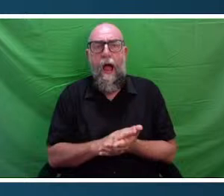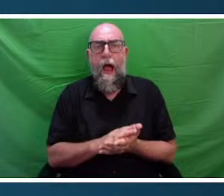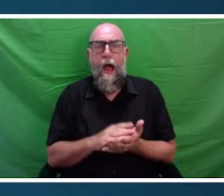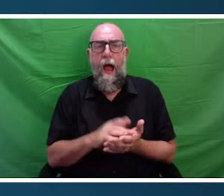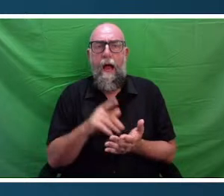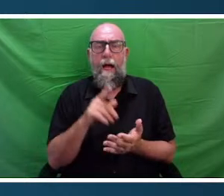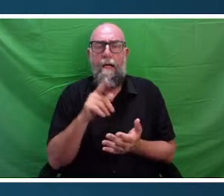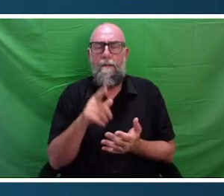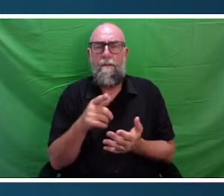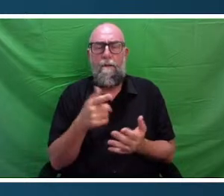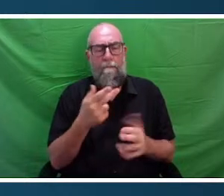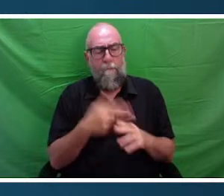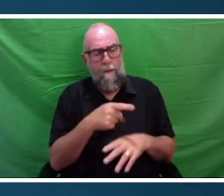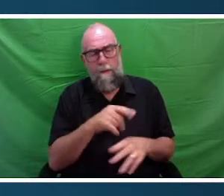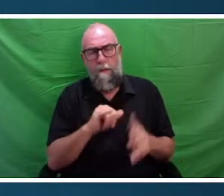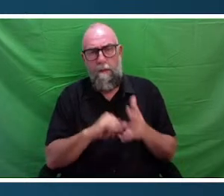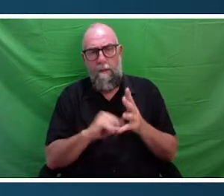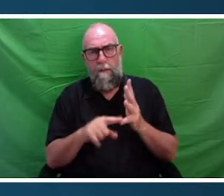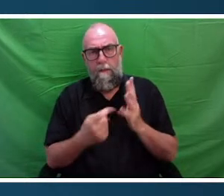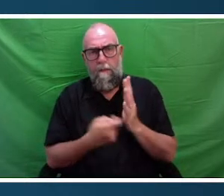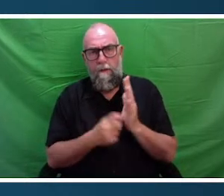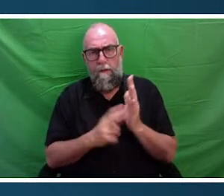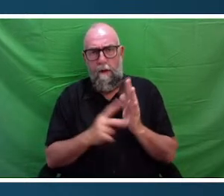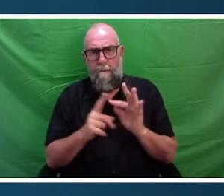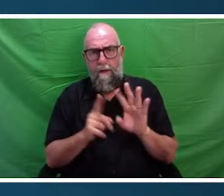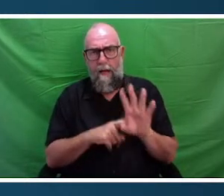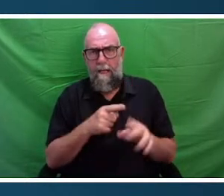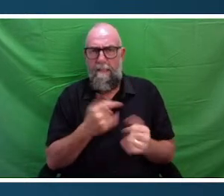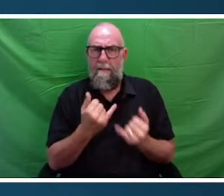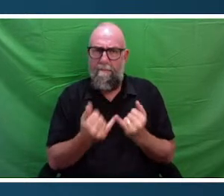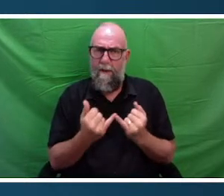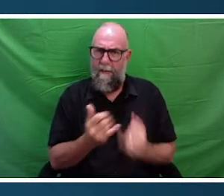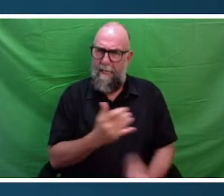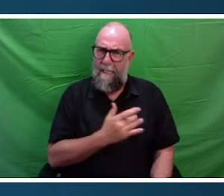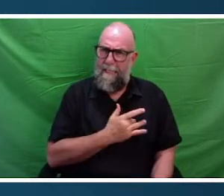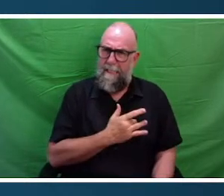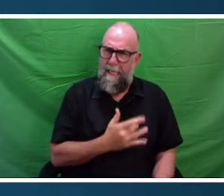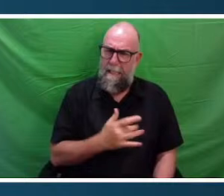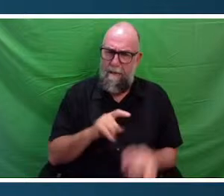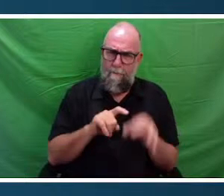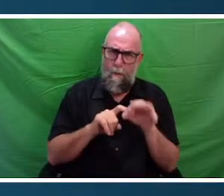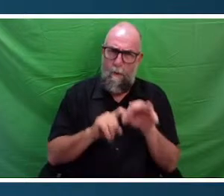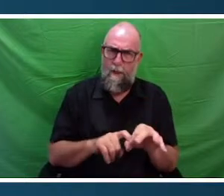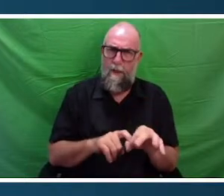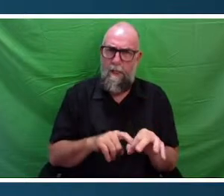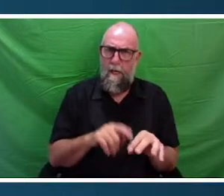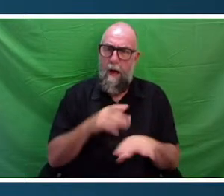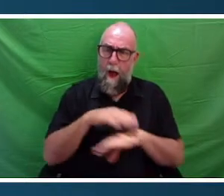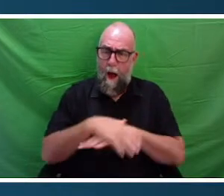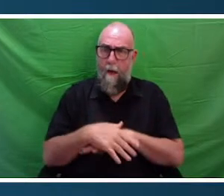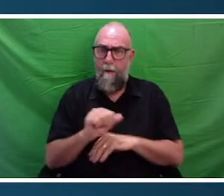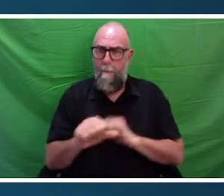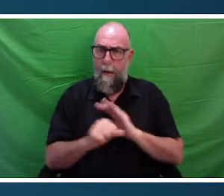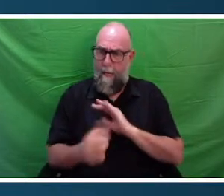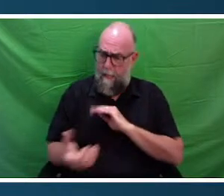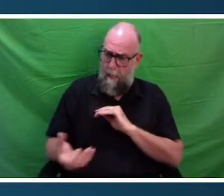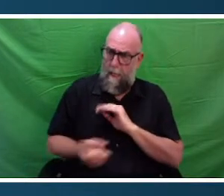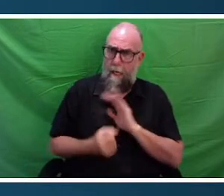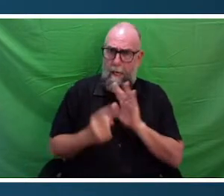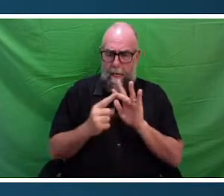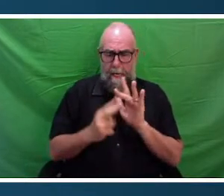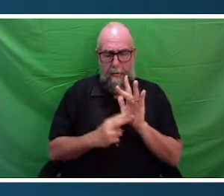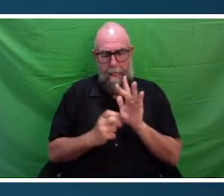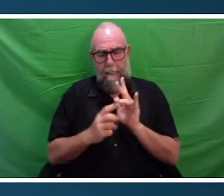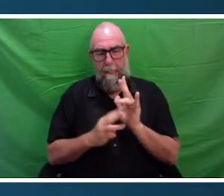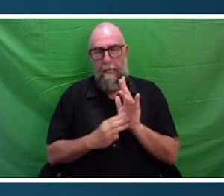and asking such a sensitive question such as income, and how biased that might be? Thanks. We'll take the other